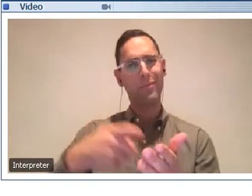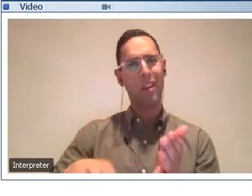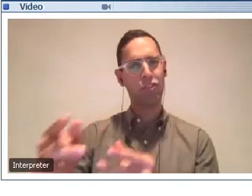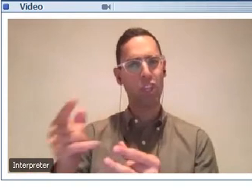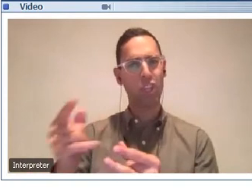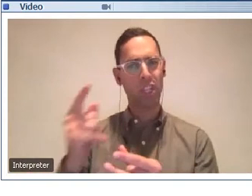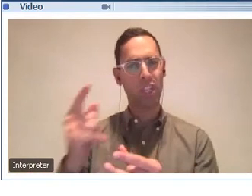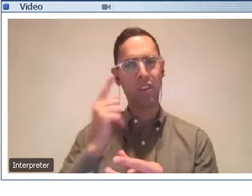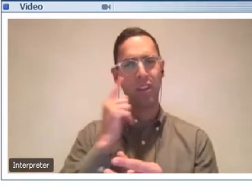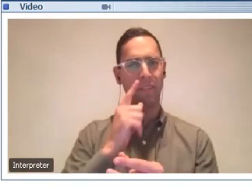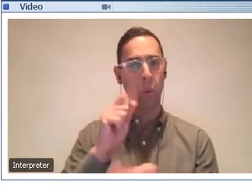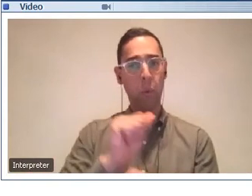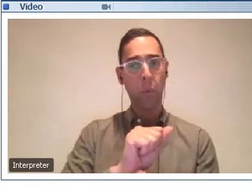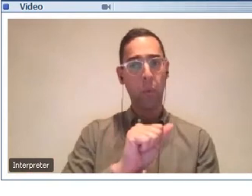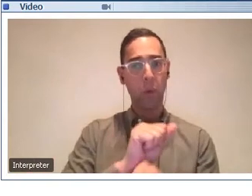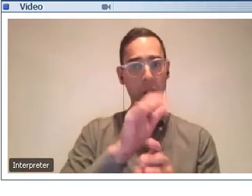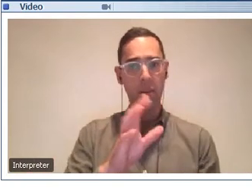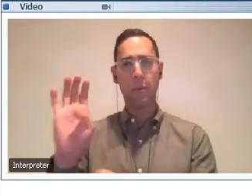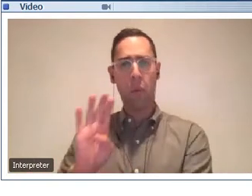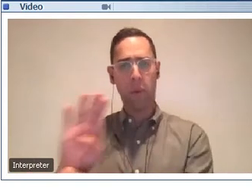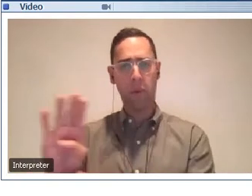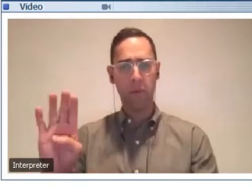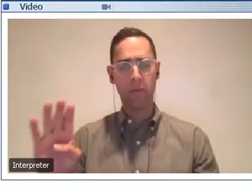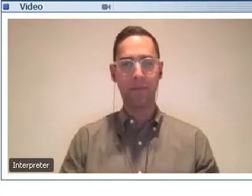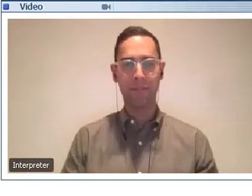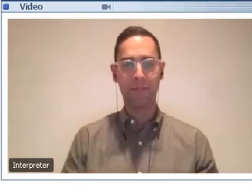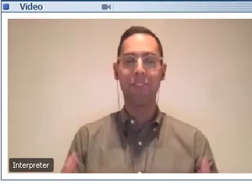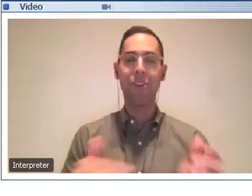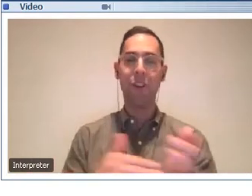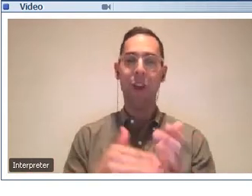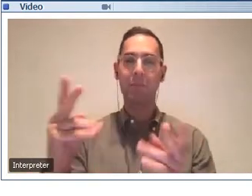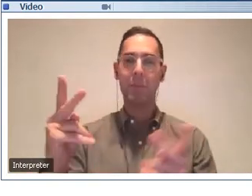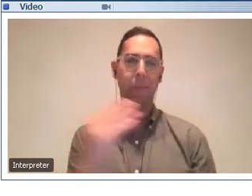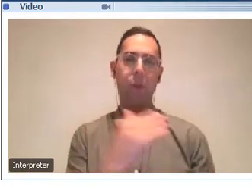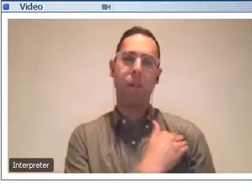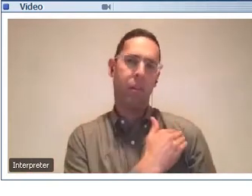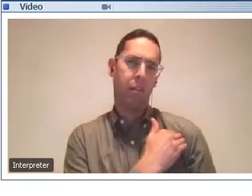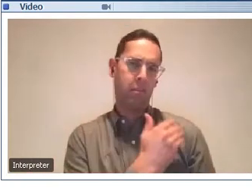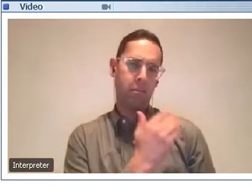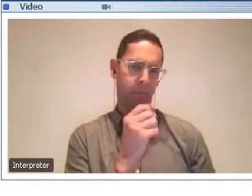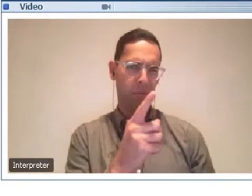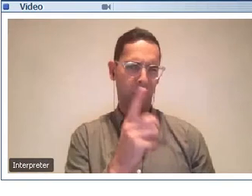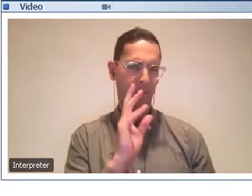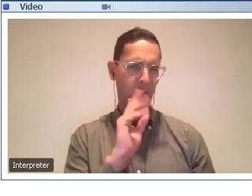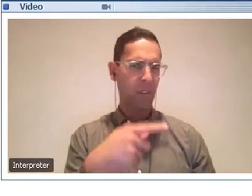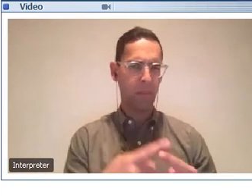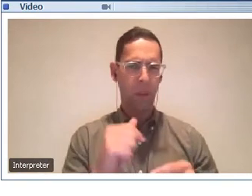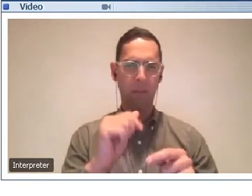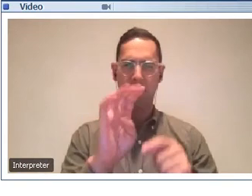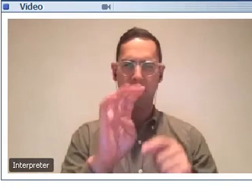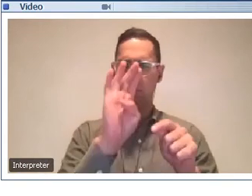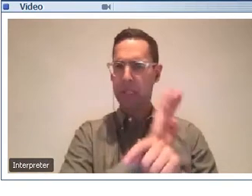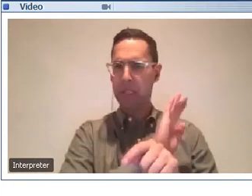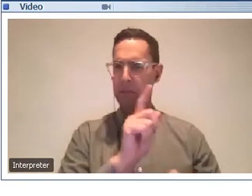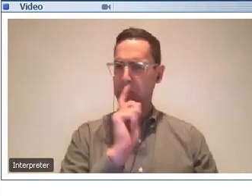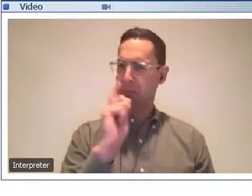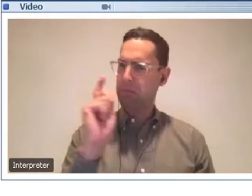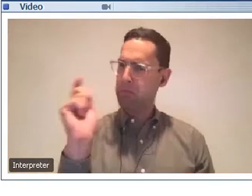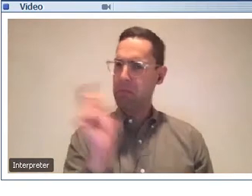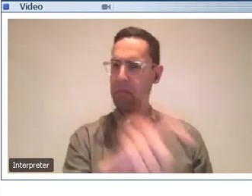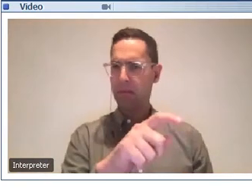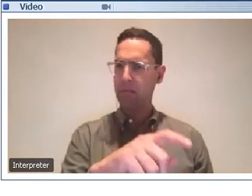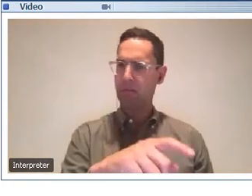from people is, so are you talking about an employer mandate and just mandating that